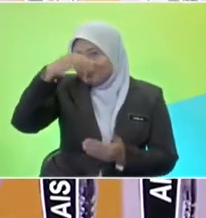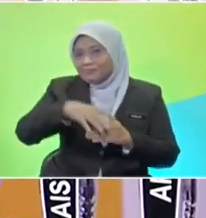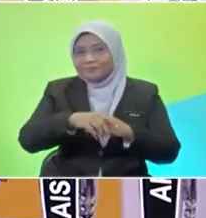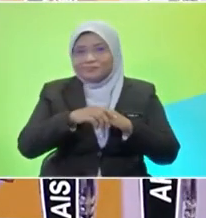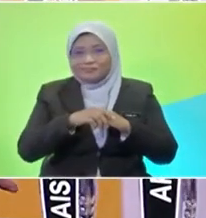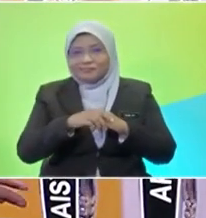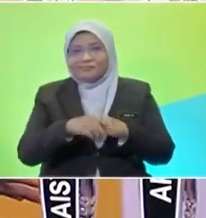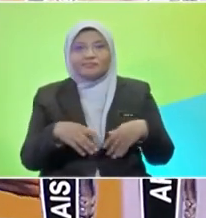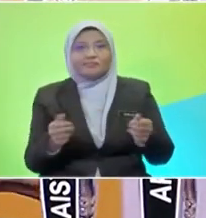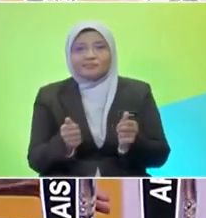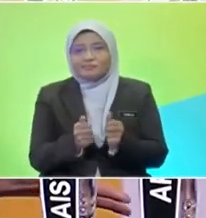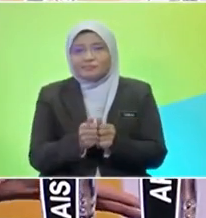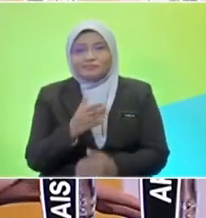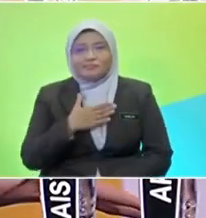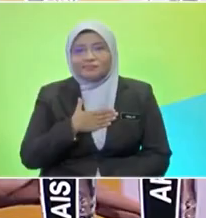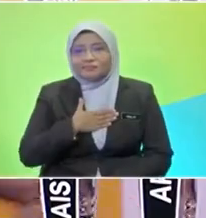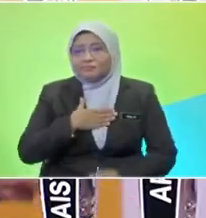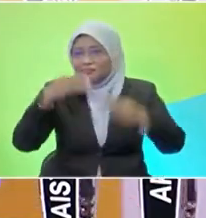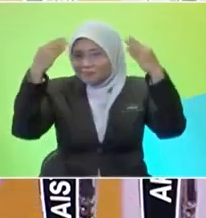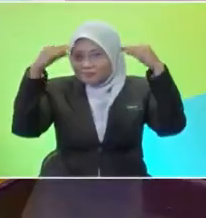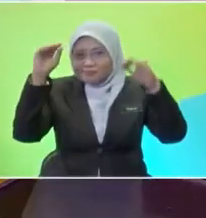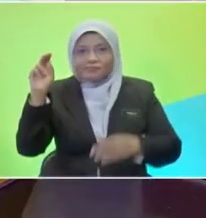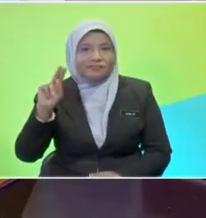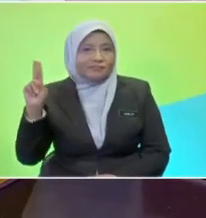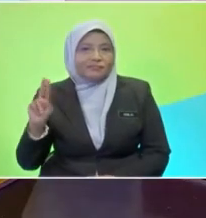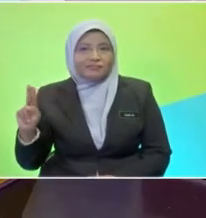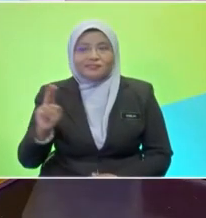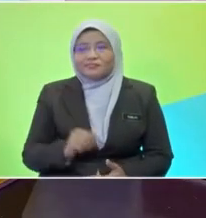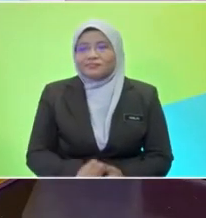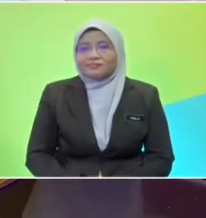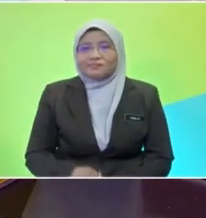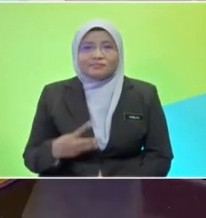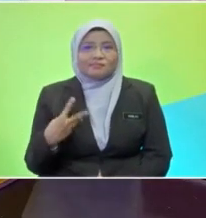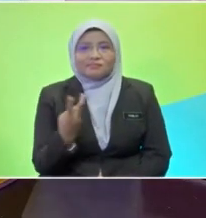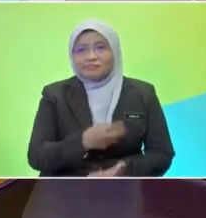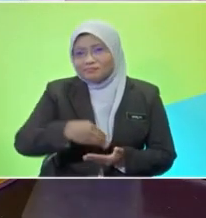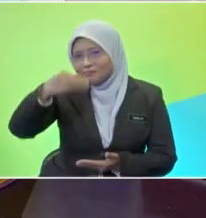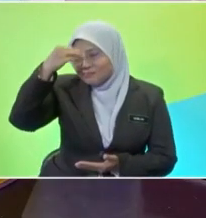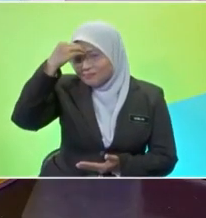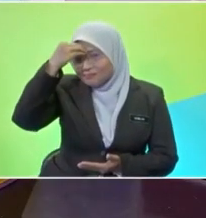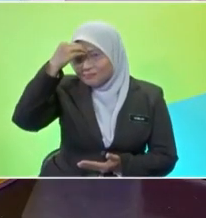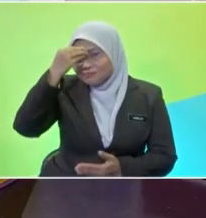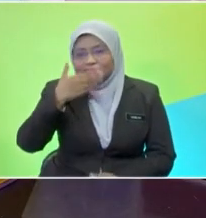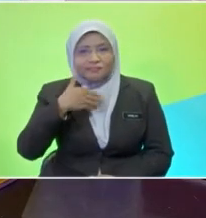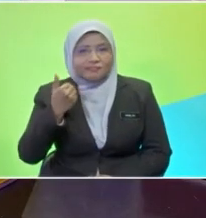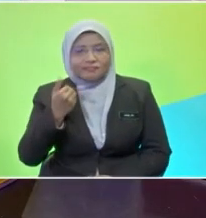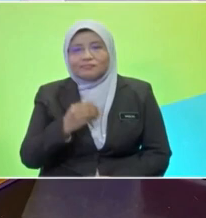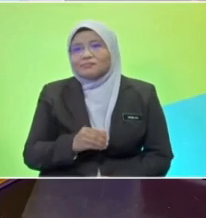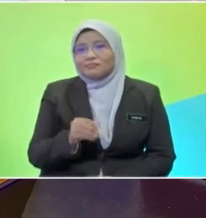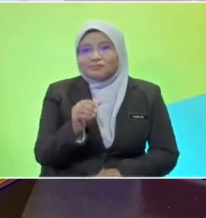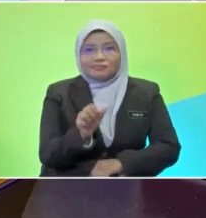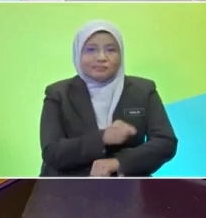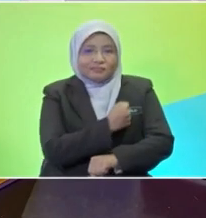most famous Mr. Carl, the amazing singer, and we're learning about best songs ever. Mr. Carl. Mr.